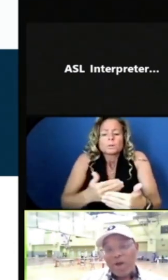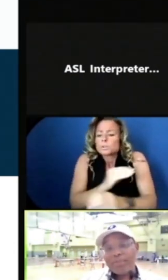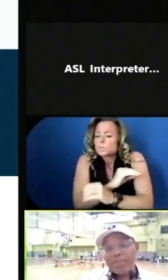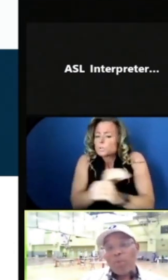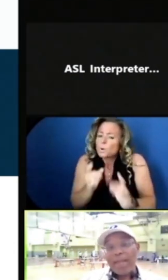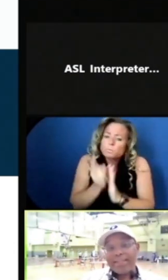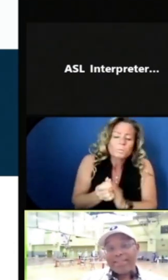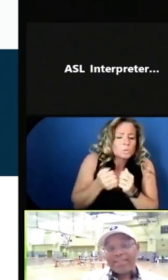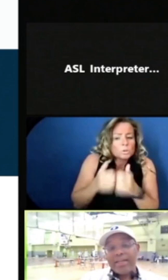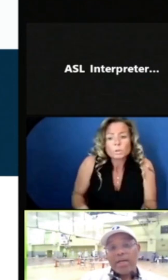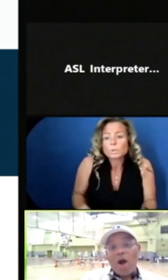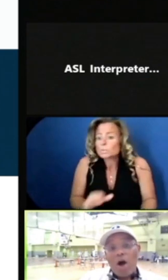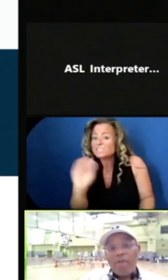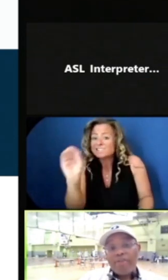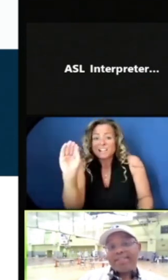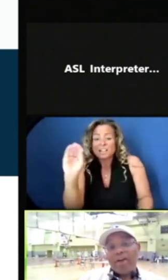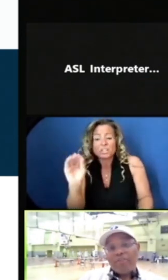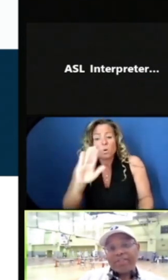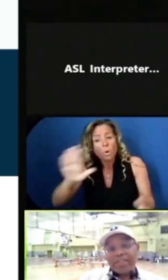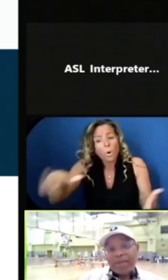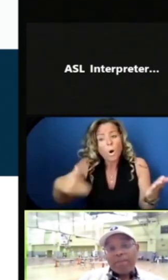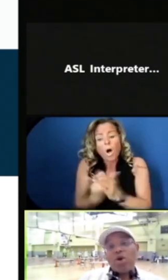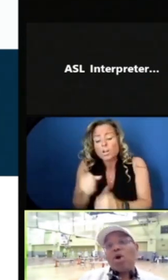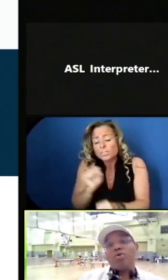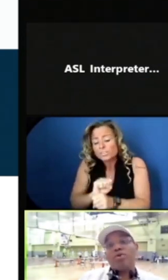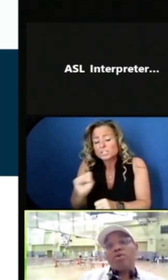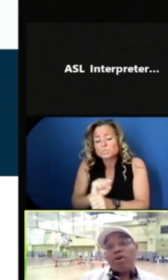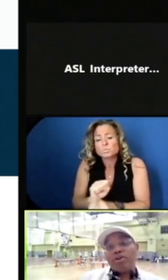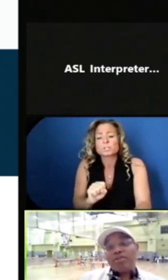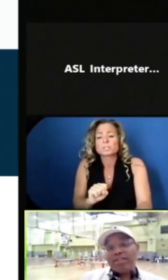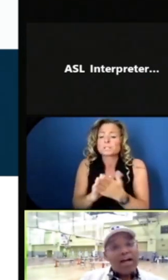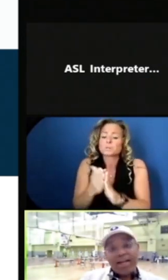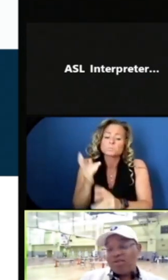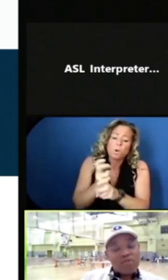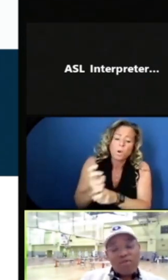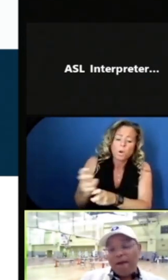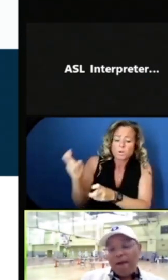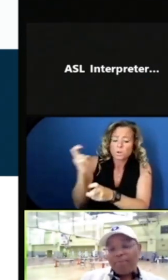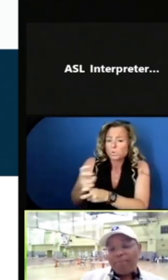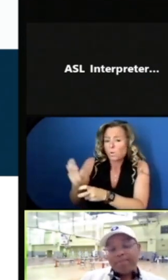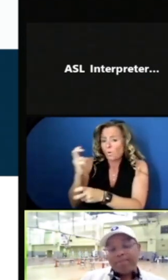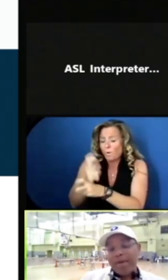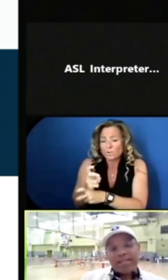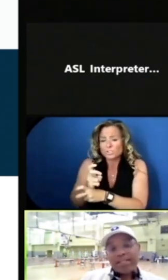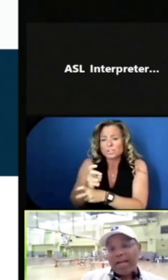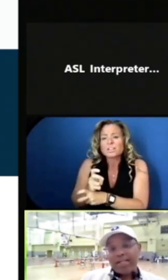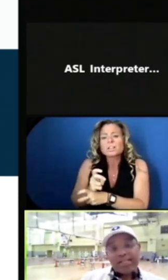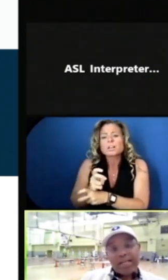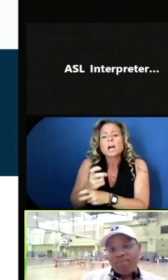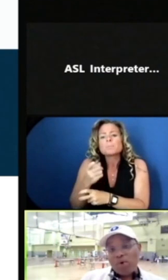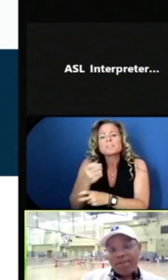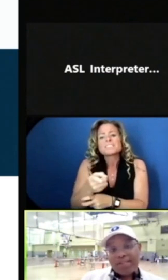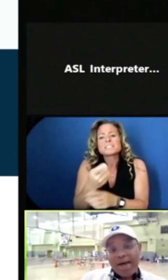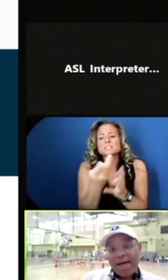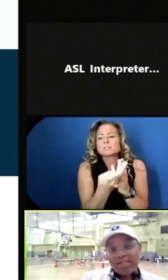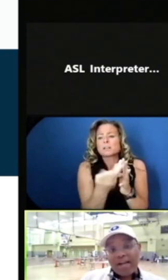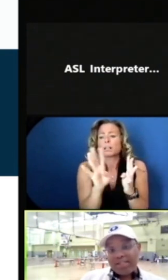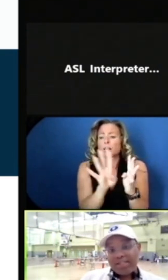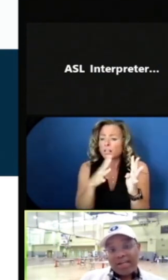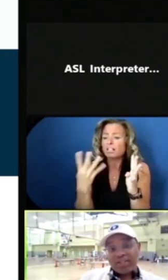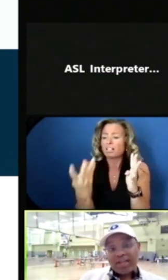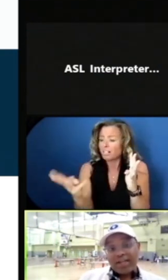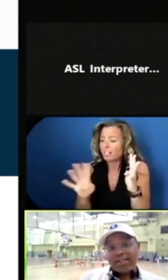not a drop to waste. All these efforts, it becomes harder and harder. The lines aren't wrapped around these mega sites anymore, these